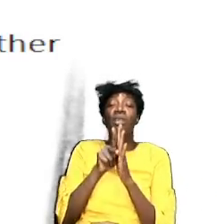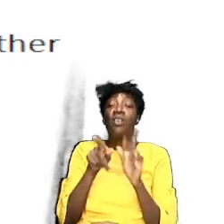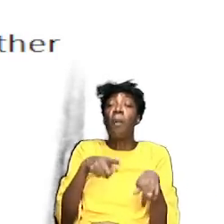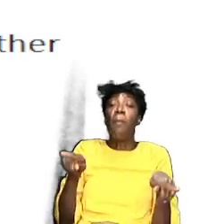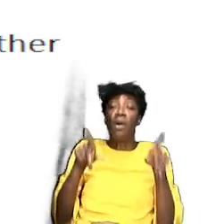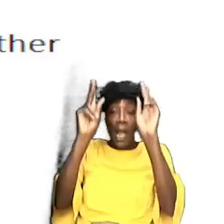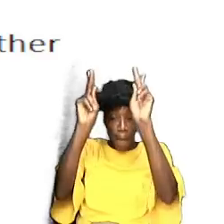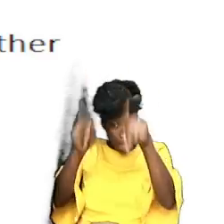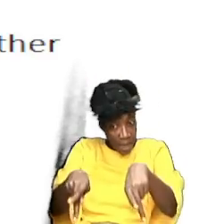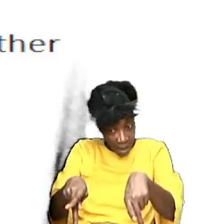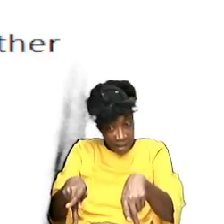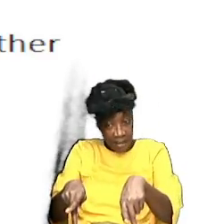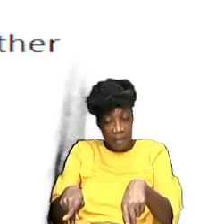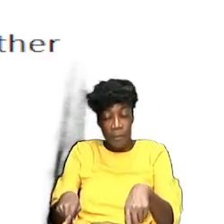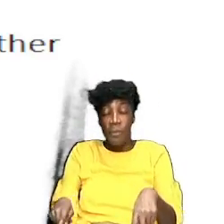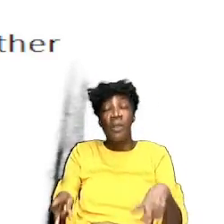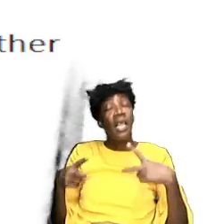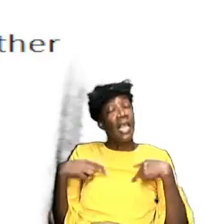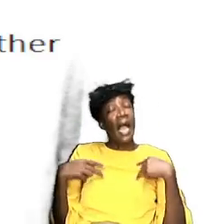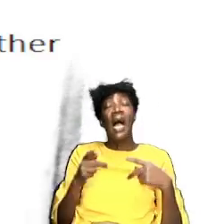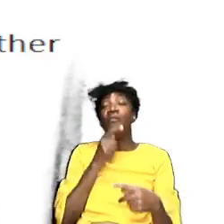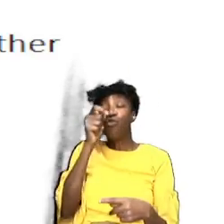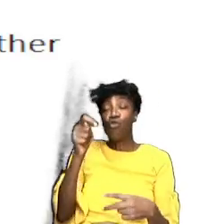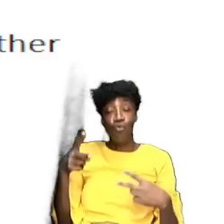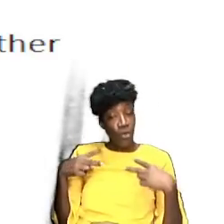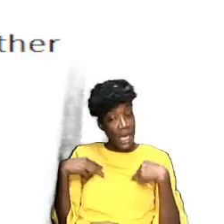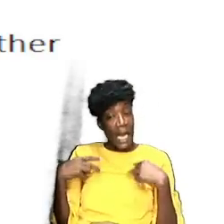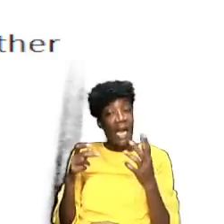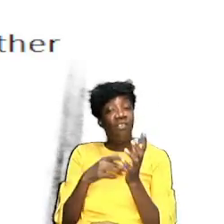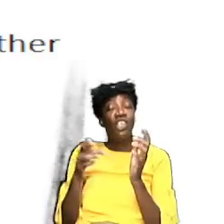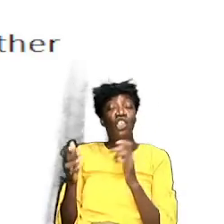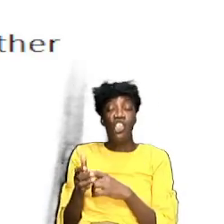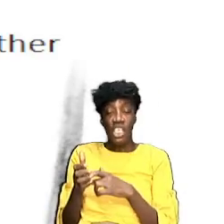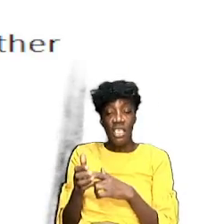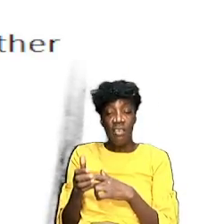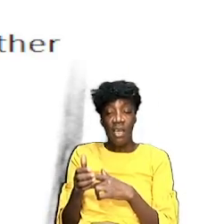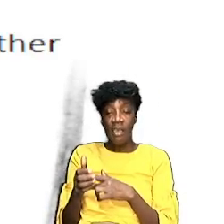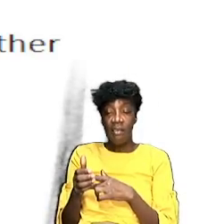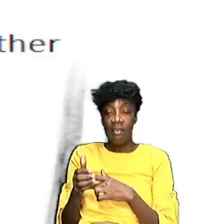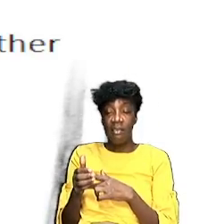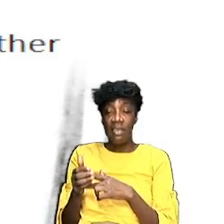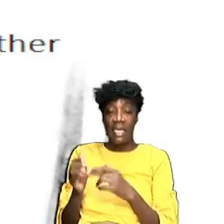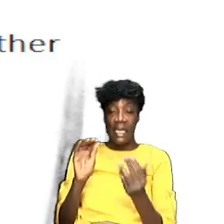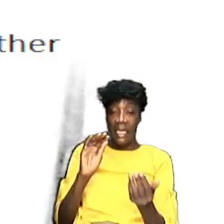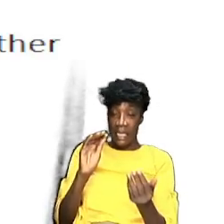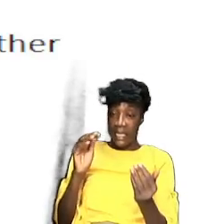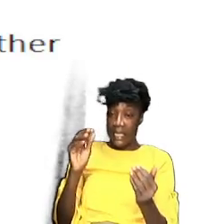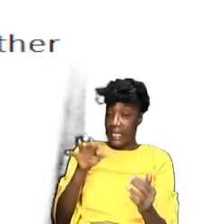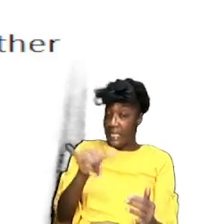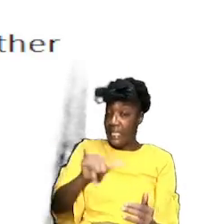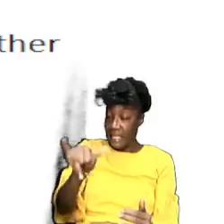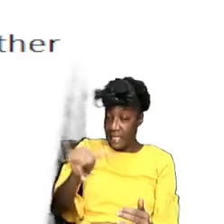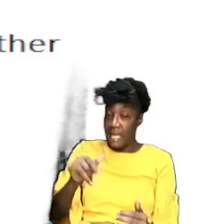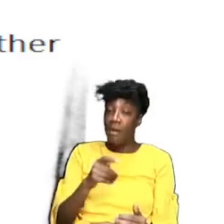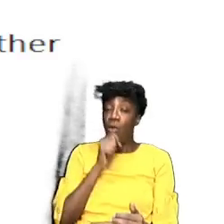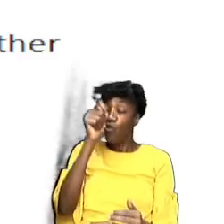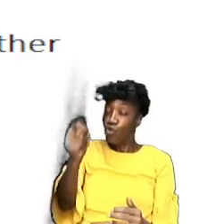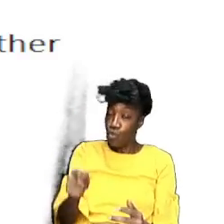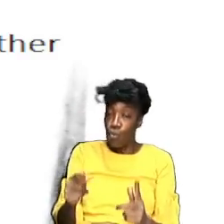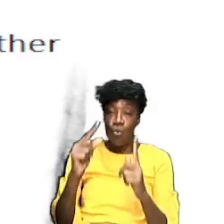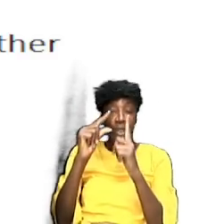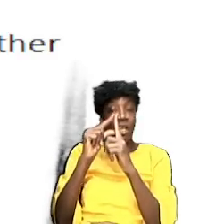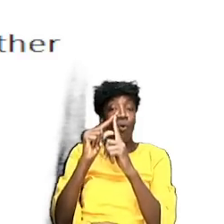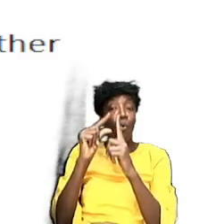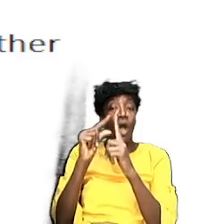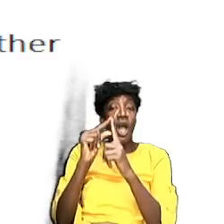person. And therefore, when we have truth, we have Jesus. Jesus is equal to truth. And truth is equal to his word. Amen. And